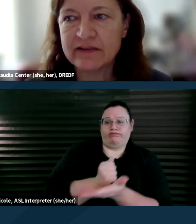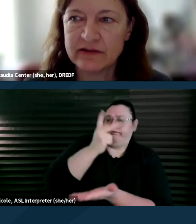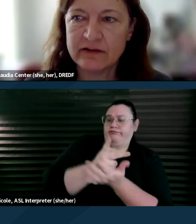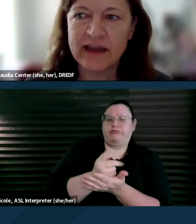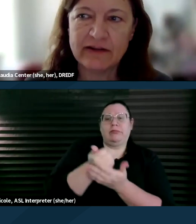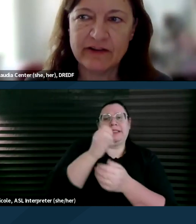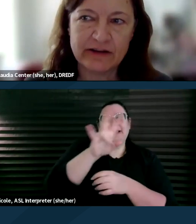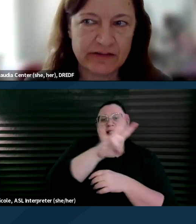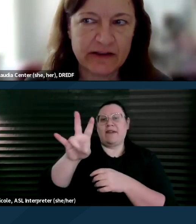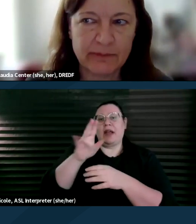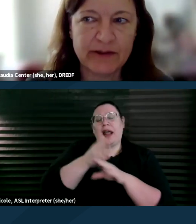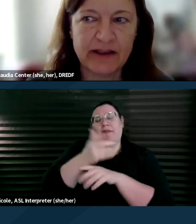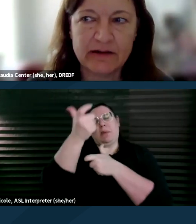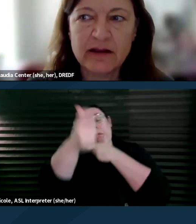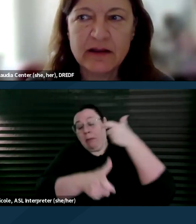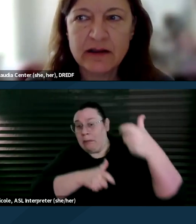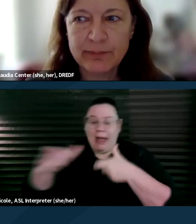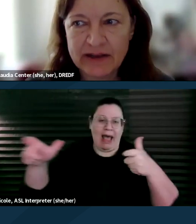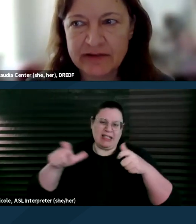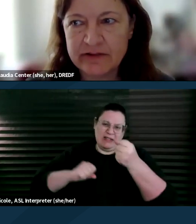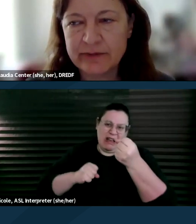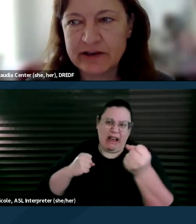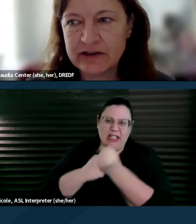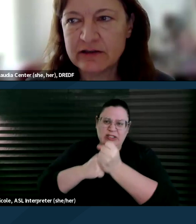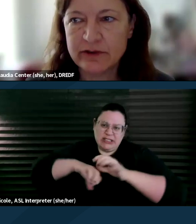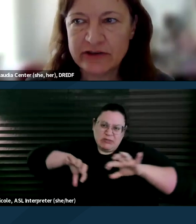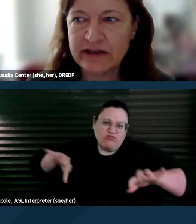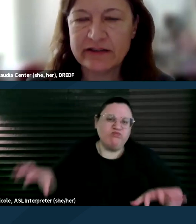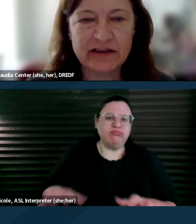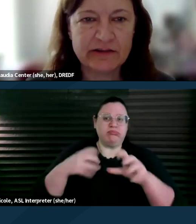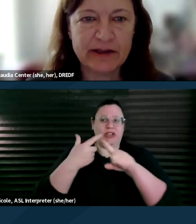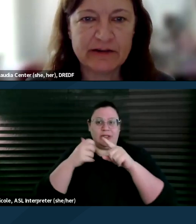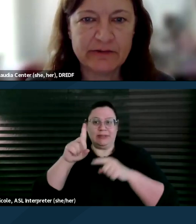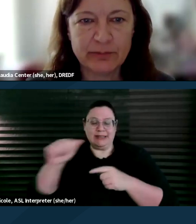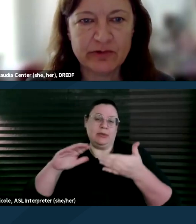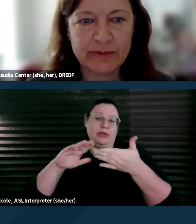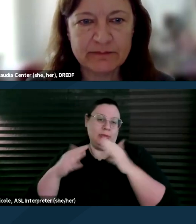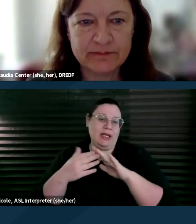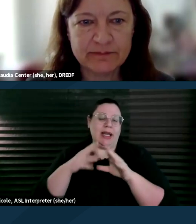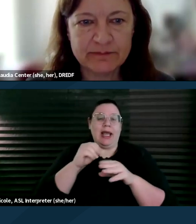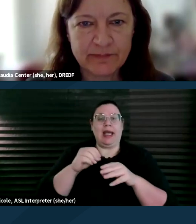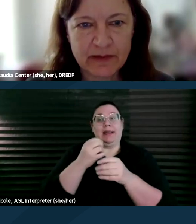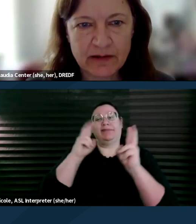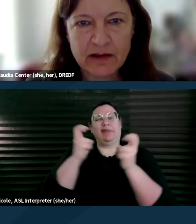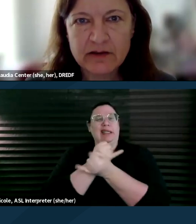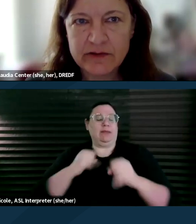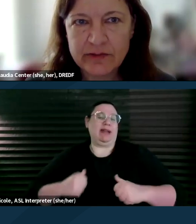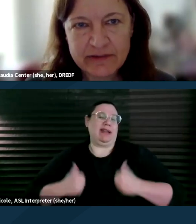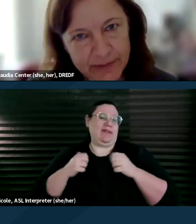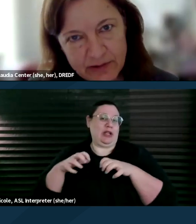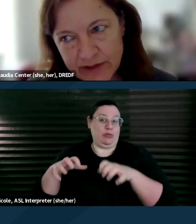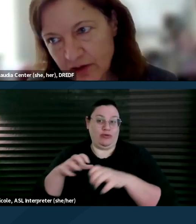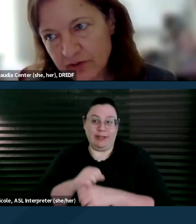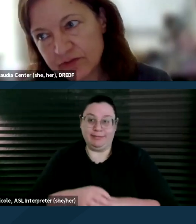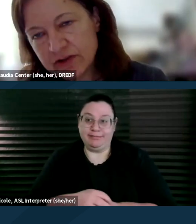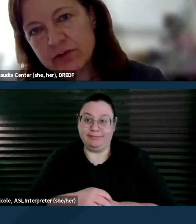a massive advocacy campaign by the disability community and the independent living movement. So that's